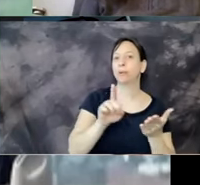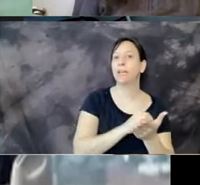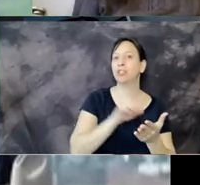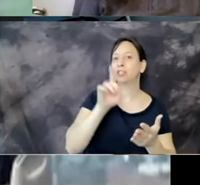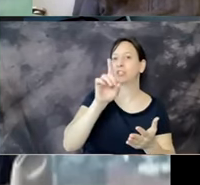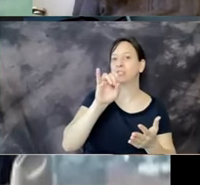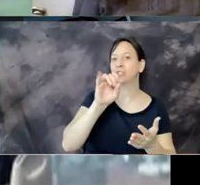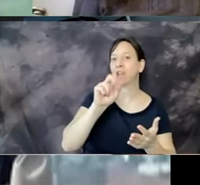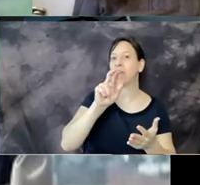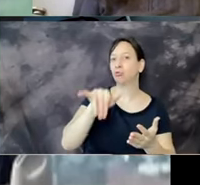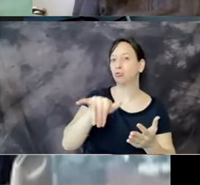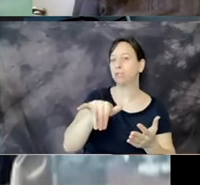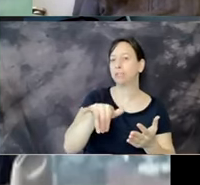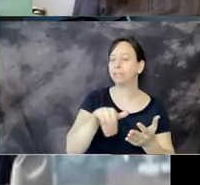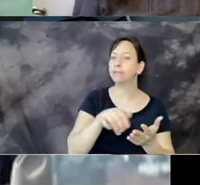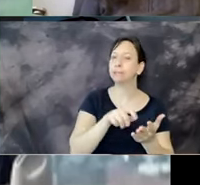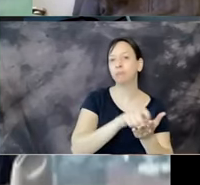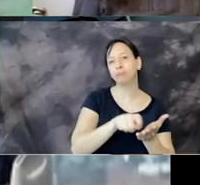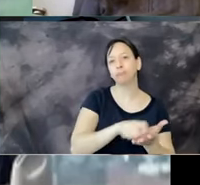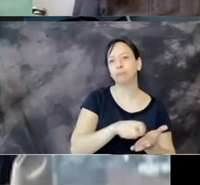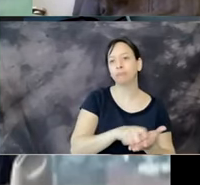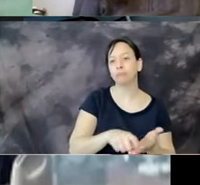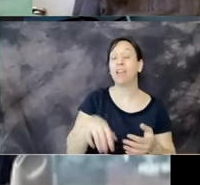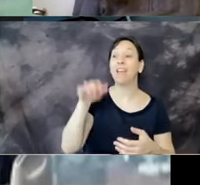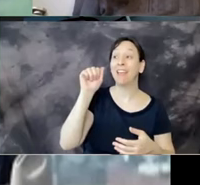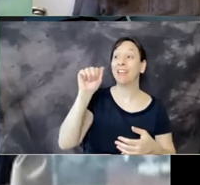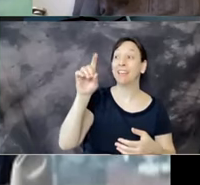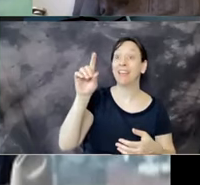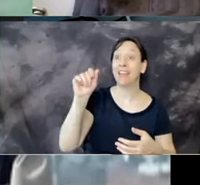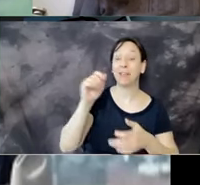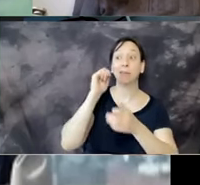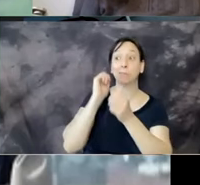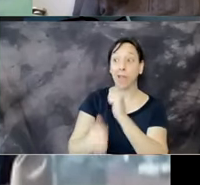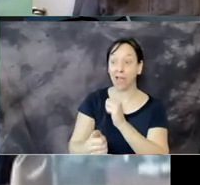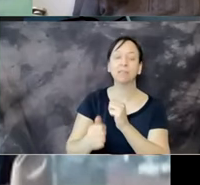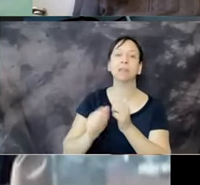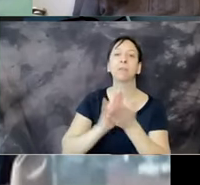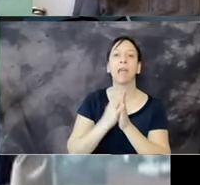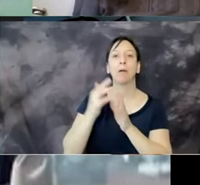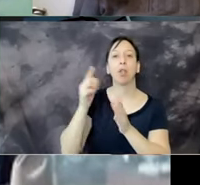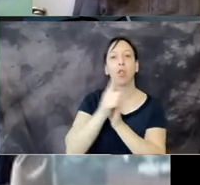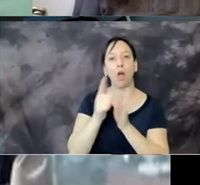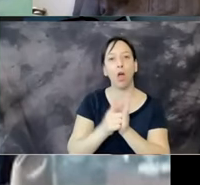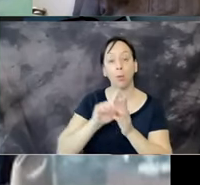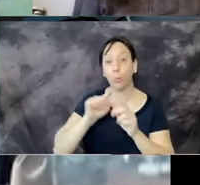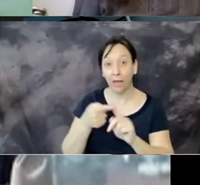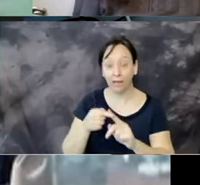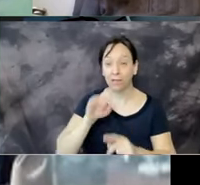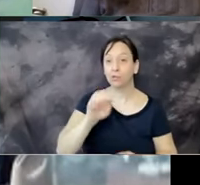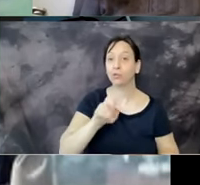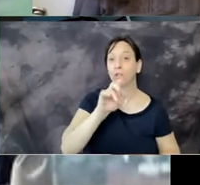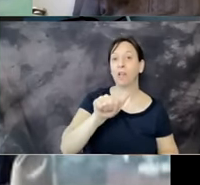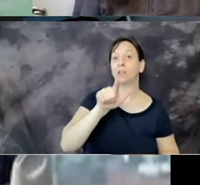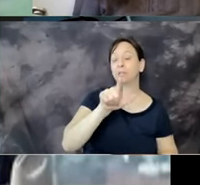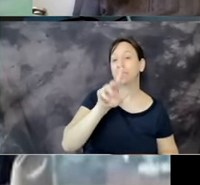The Americans with Disability Act became the law of the land on July